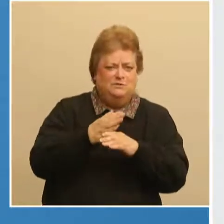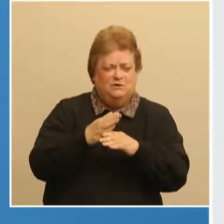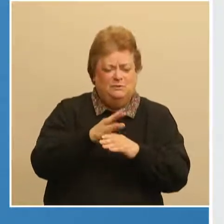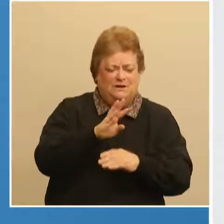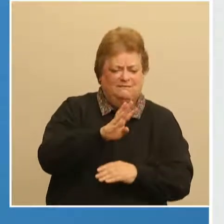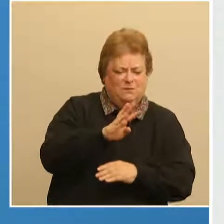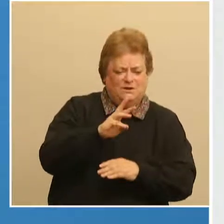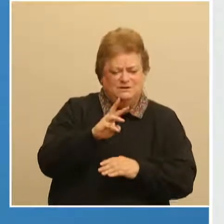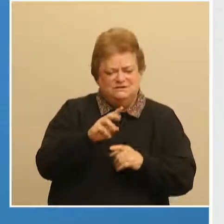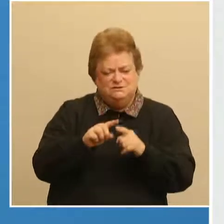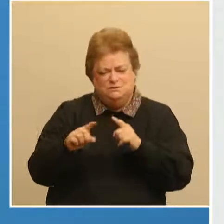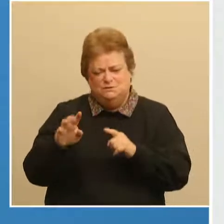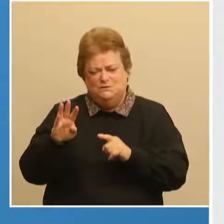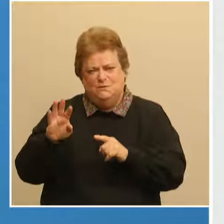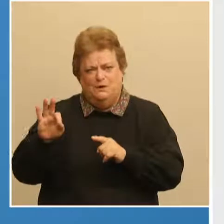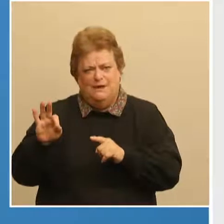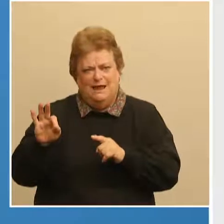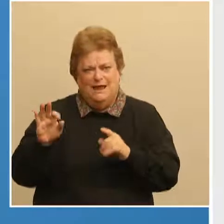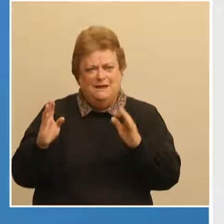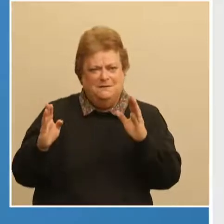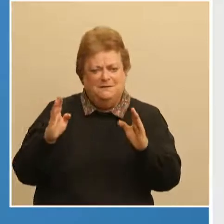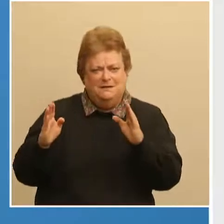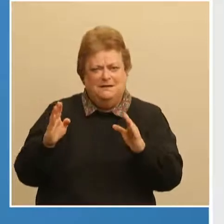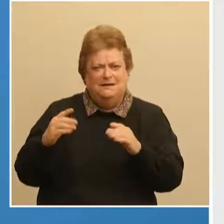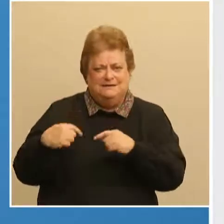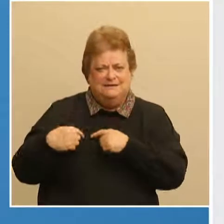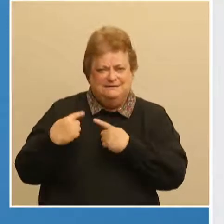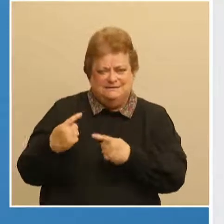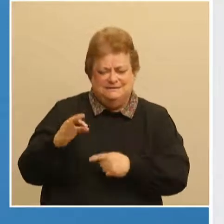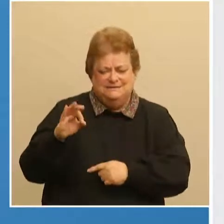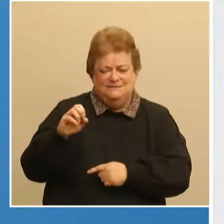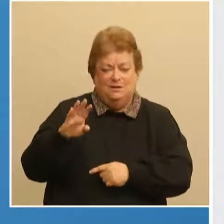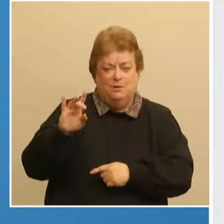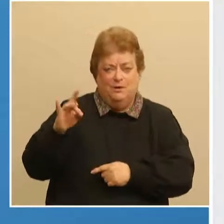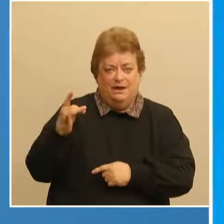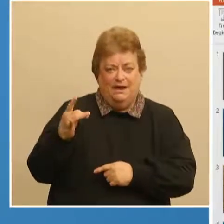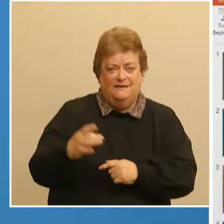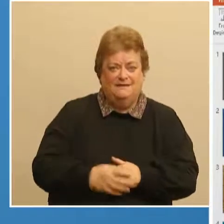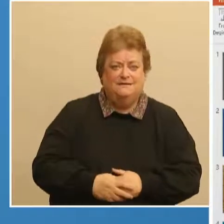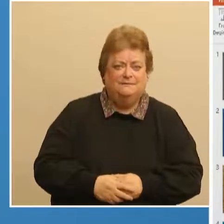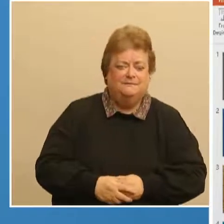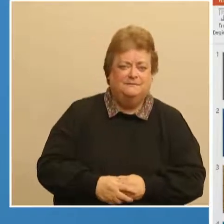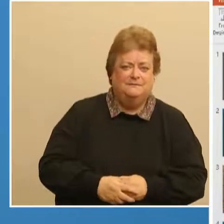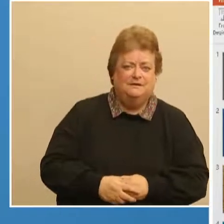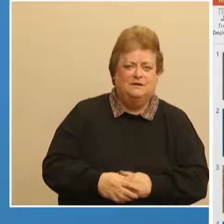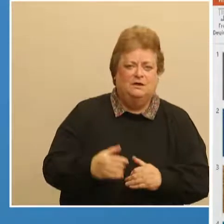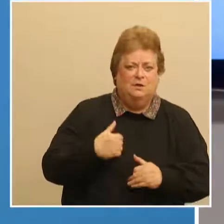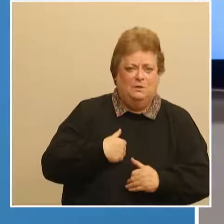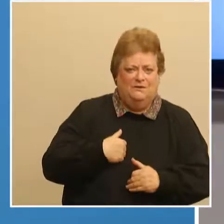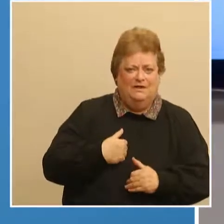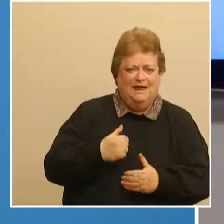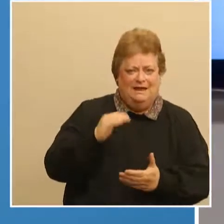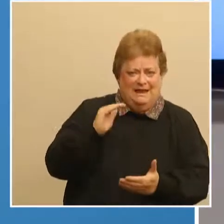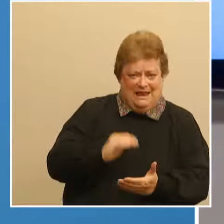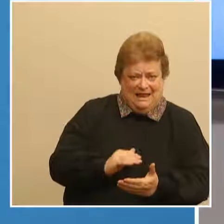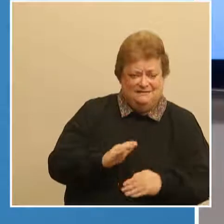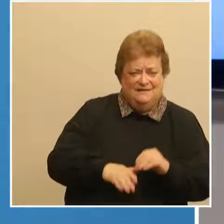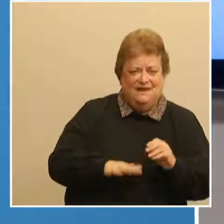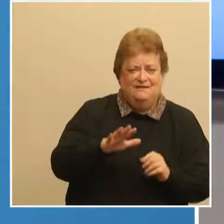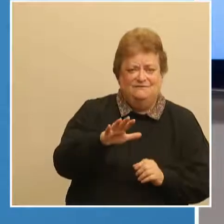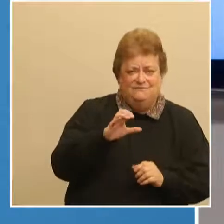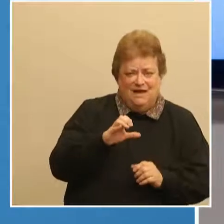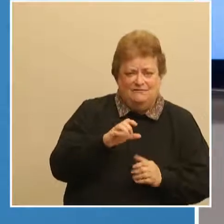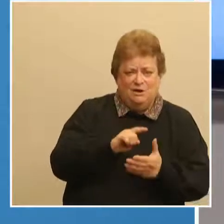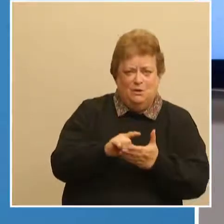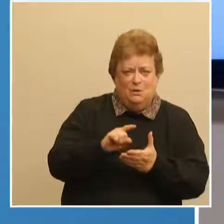between 46 and 49 since February 8th. We have had fewer than 500 weekly